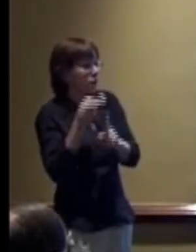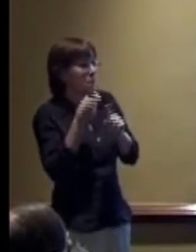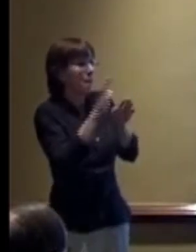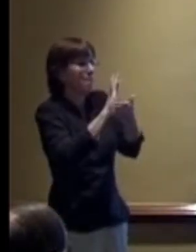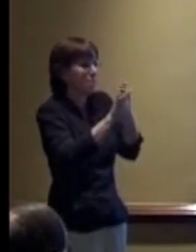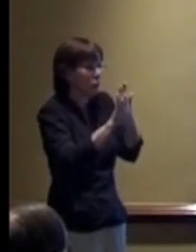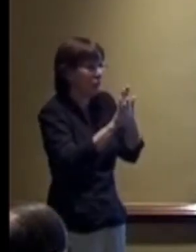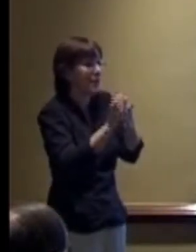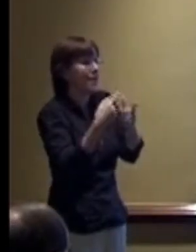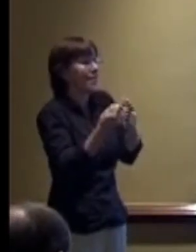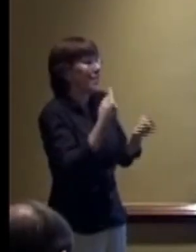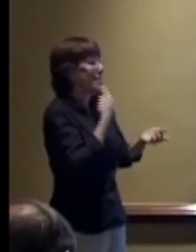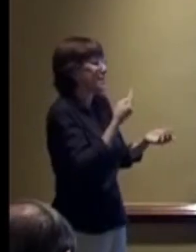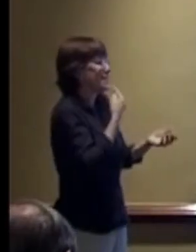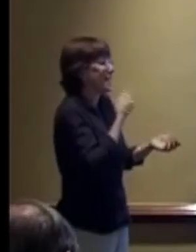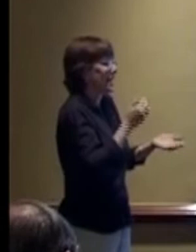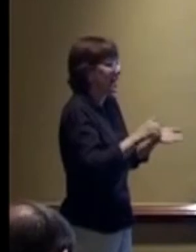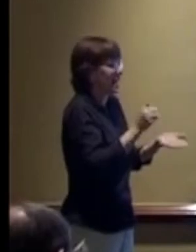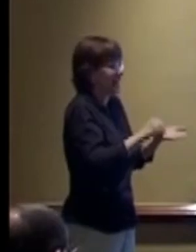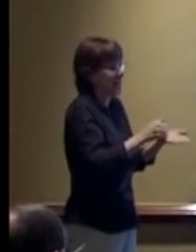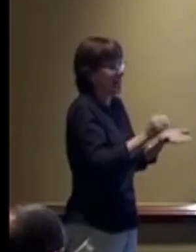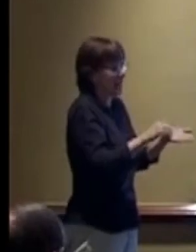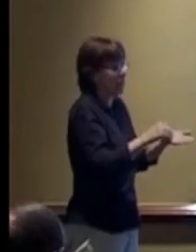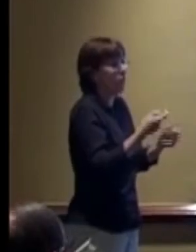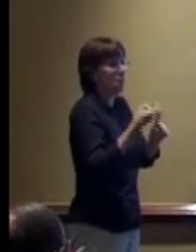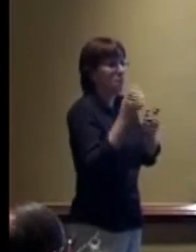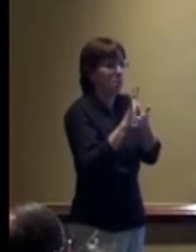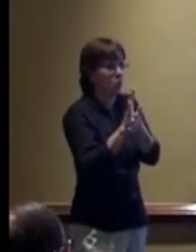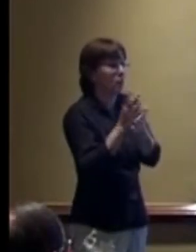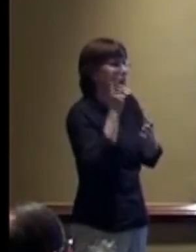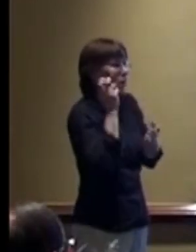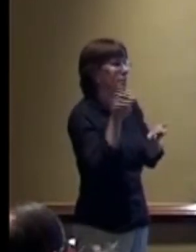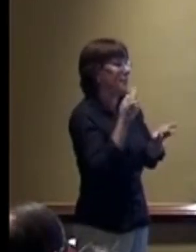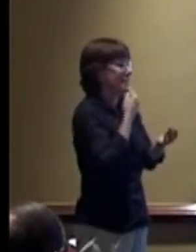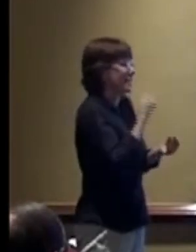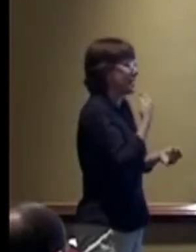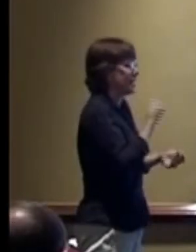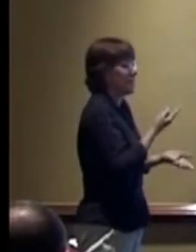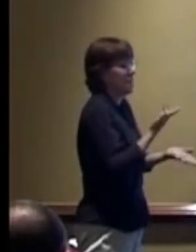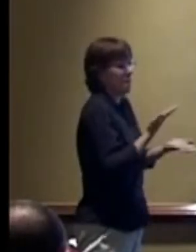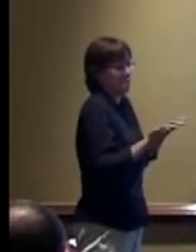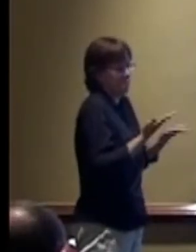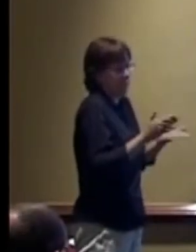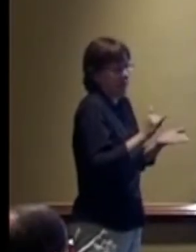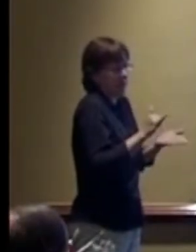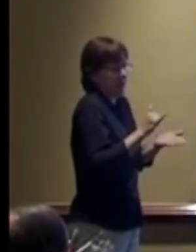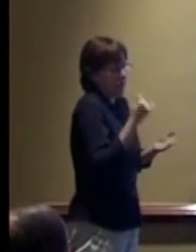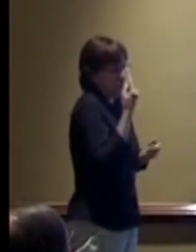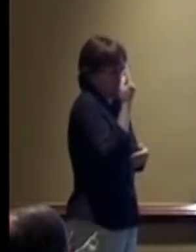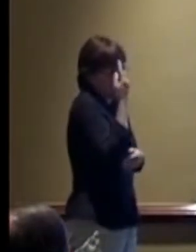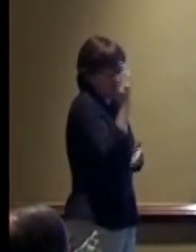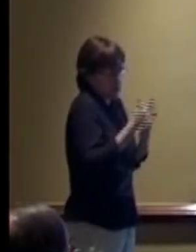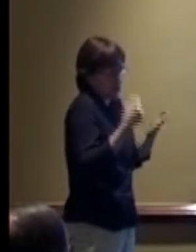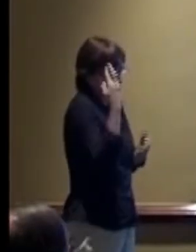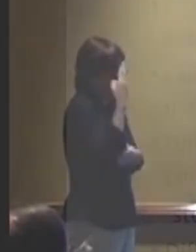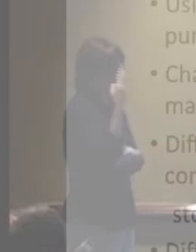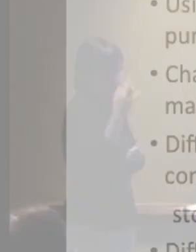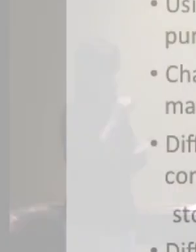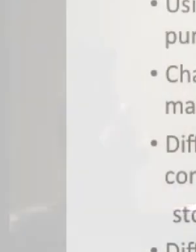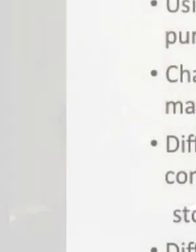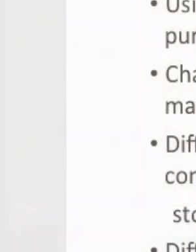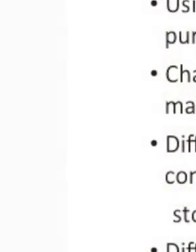express themselves, but for some reason in their perception, that particular line carries the message that they want to